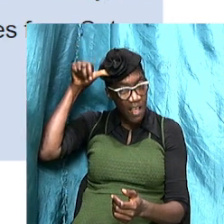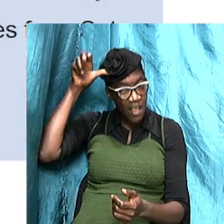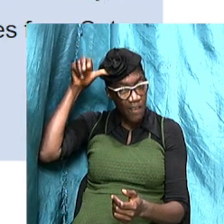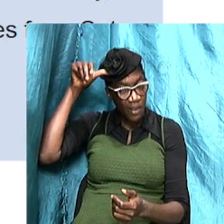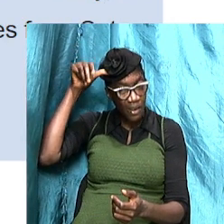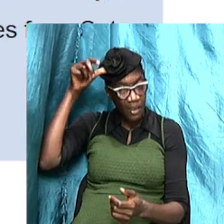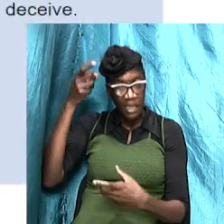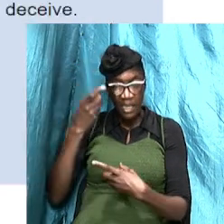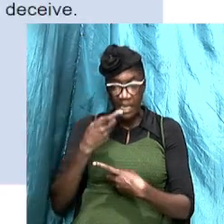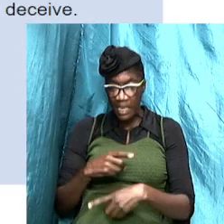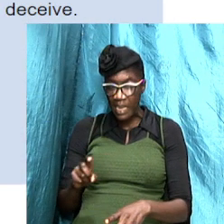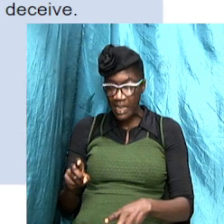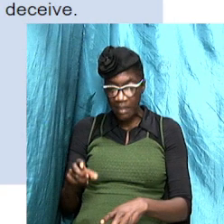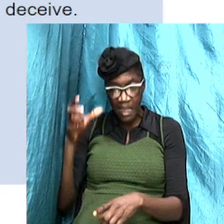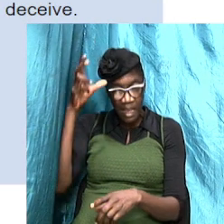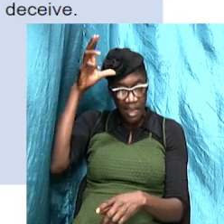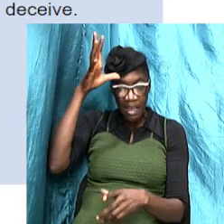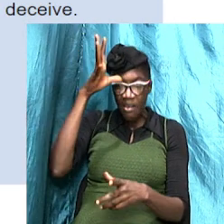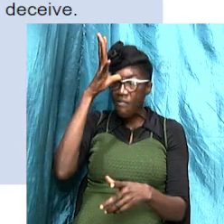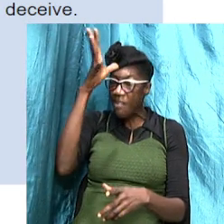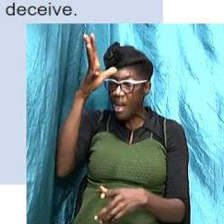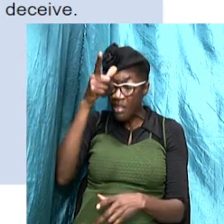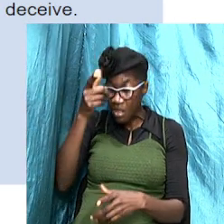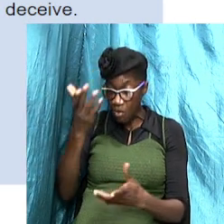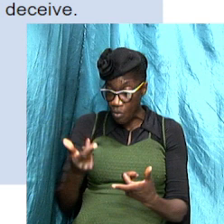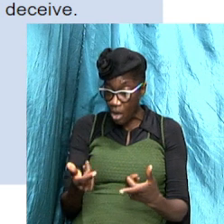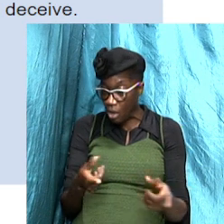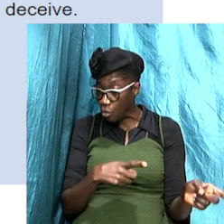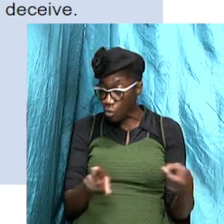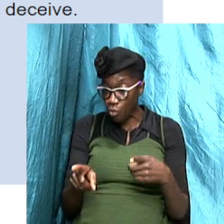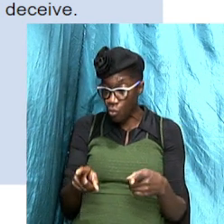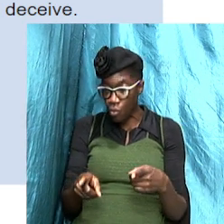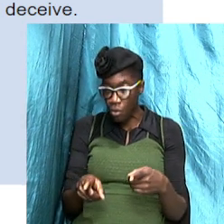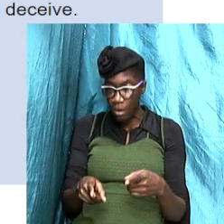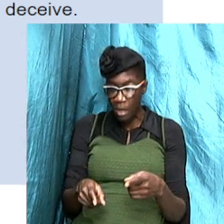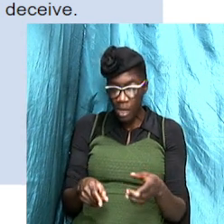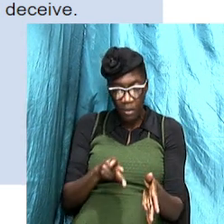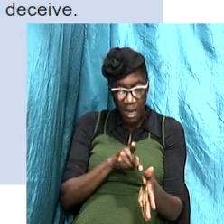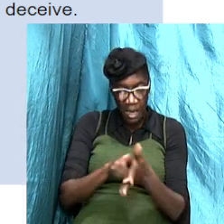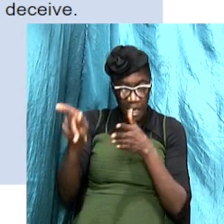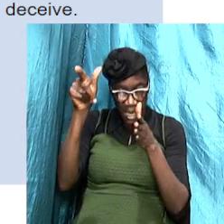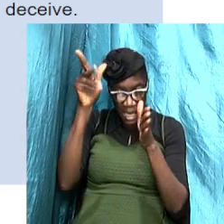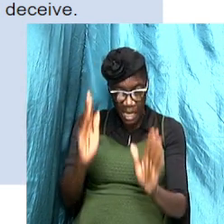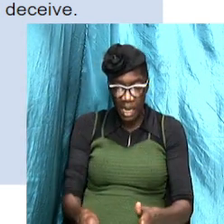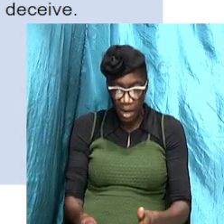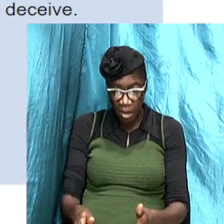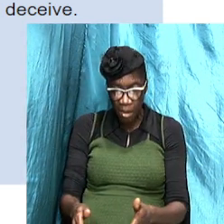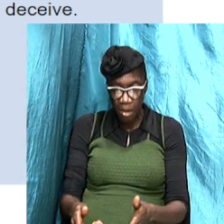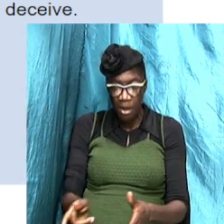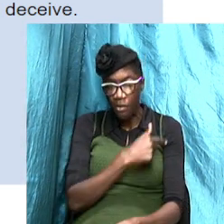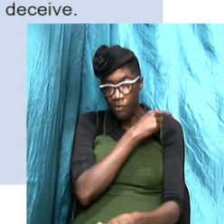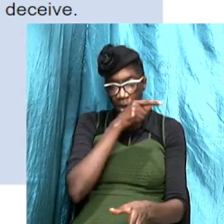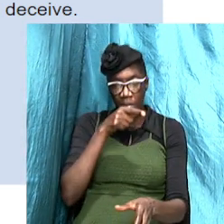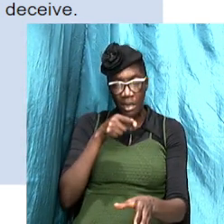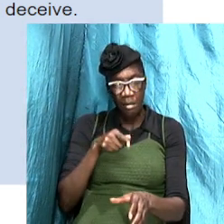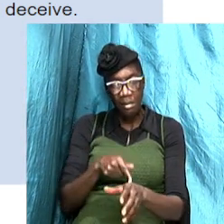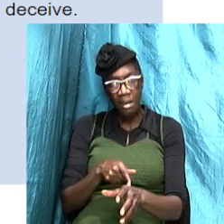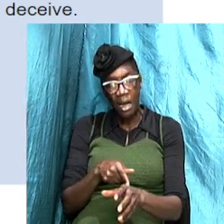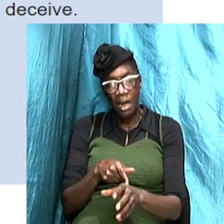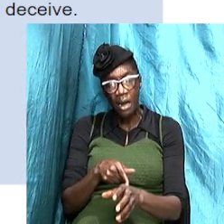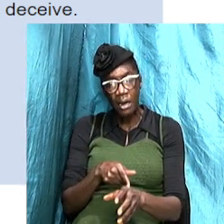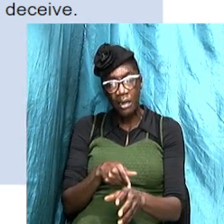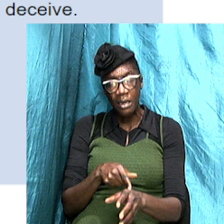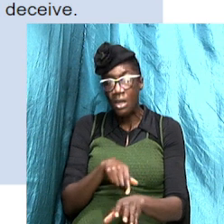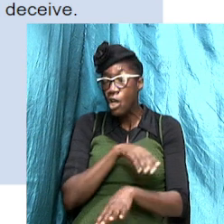the desire of your father you want to do he was a murderer from the beginning and